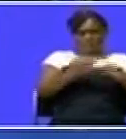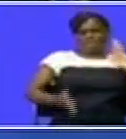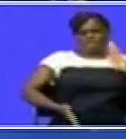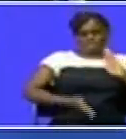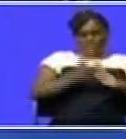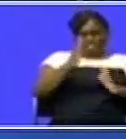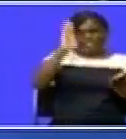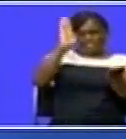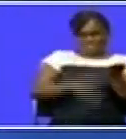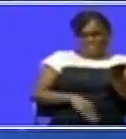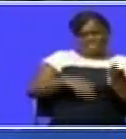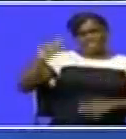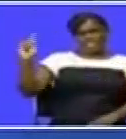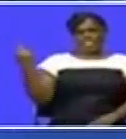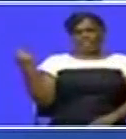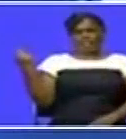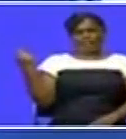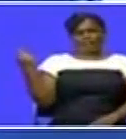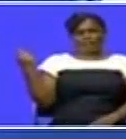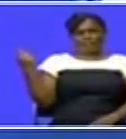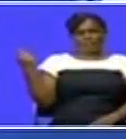if the pipeline passed through Kenya.